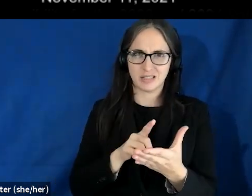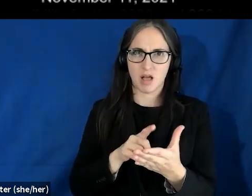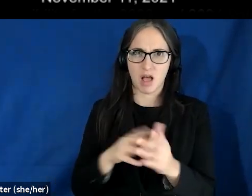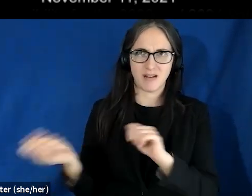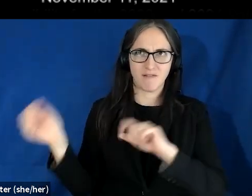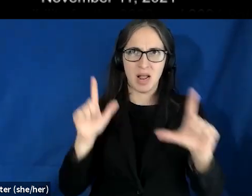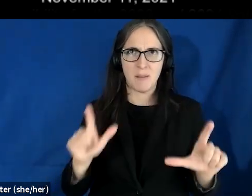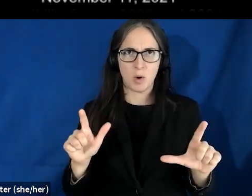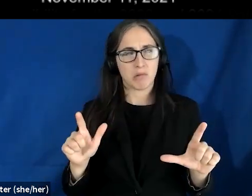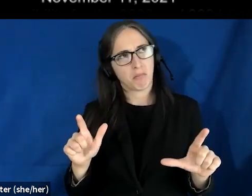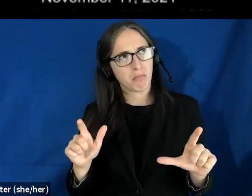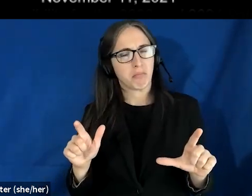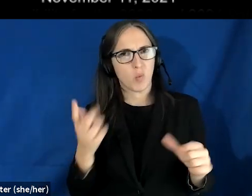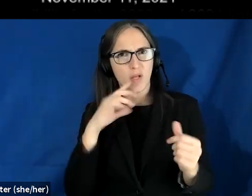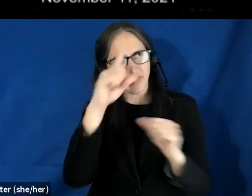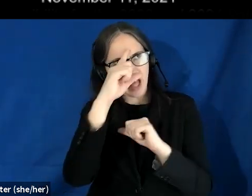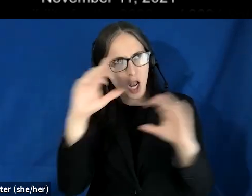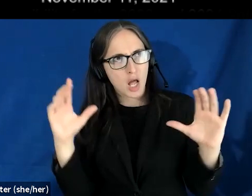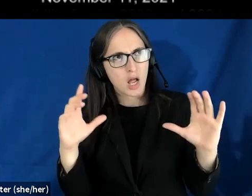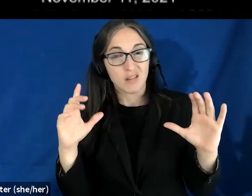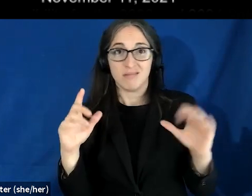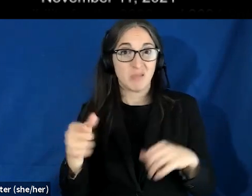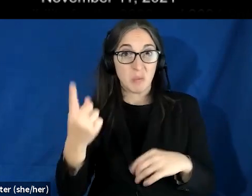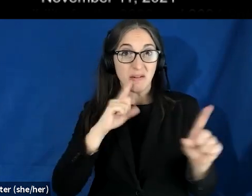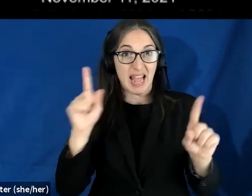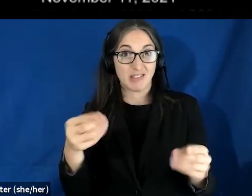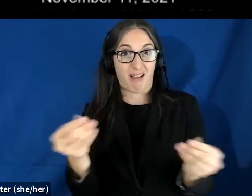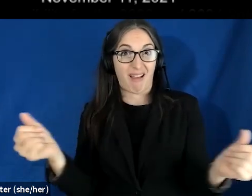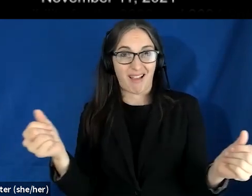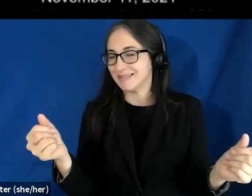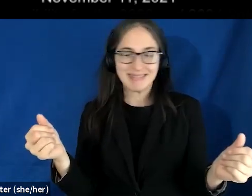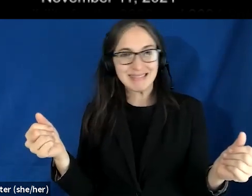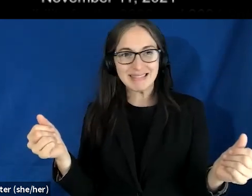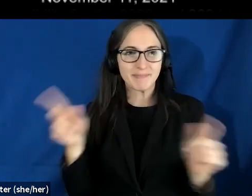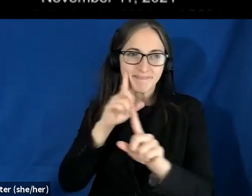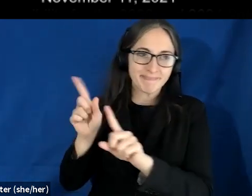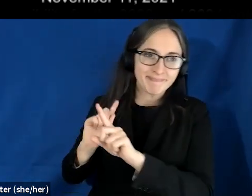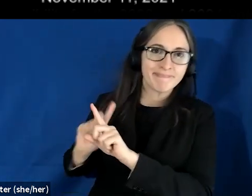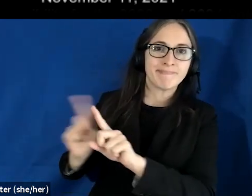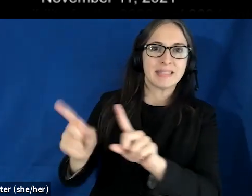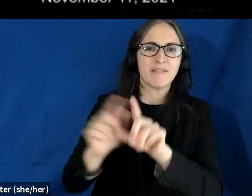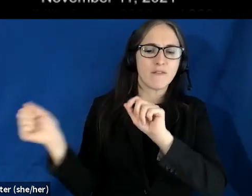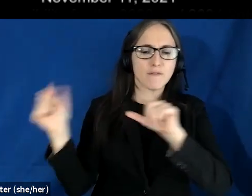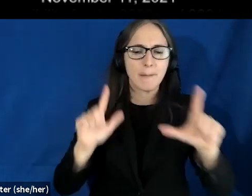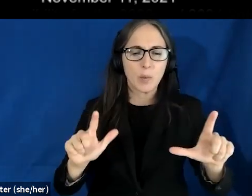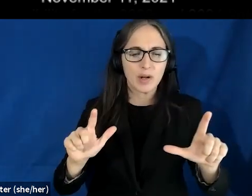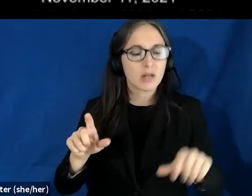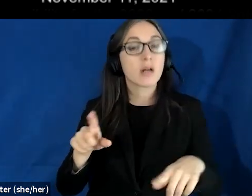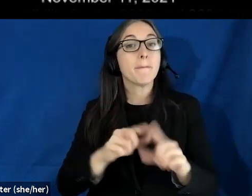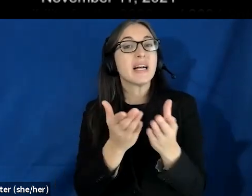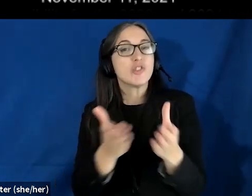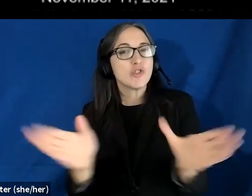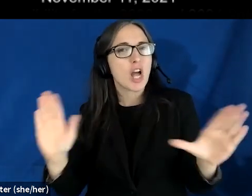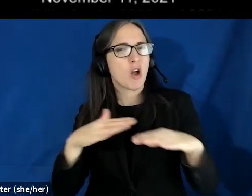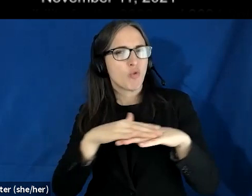think looking at all these different frameworks for whatever, just in general, that they should have a scope. What are we talking about? There should be